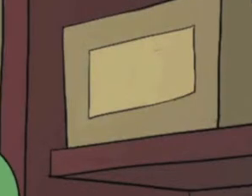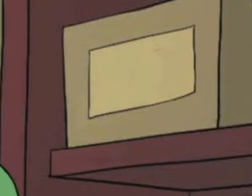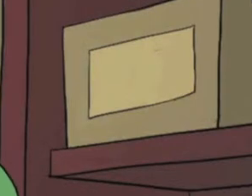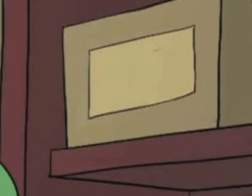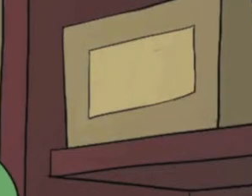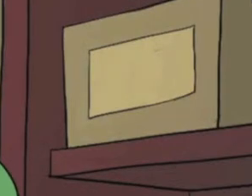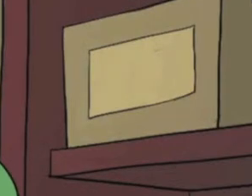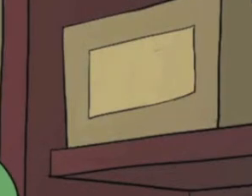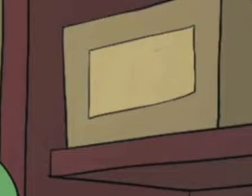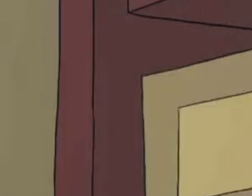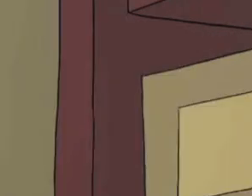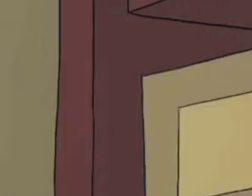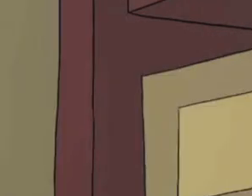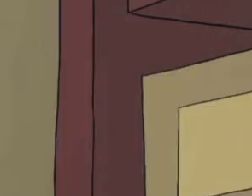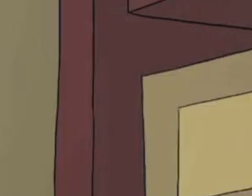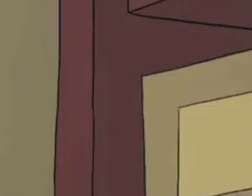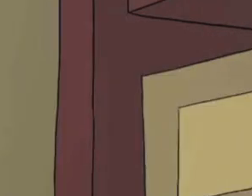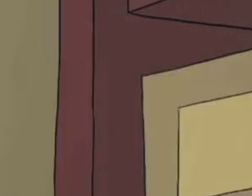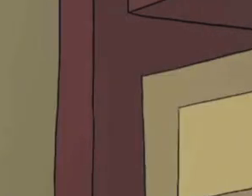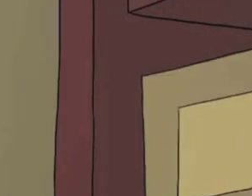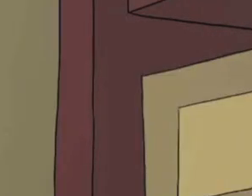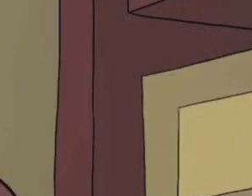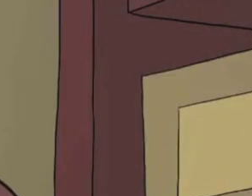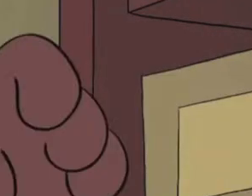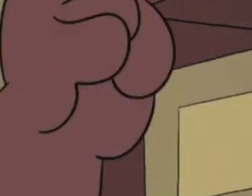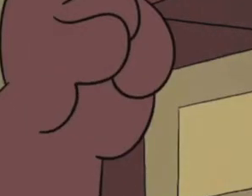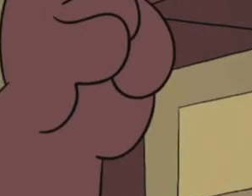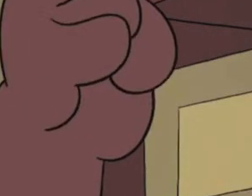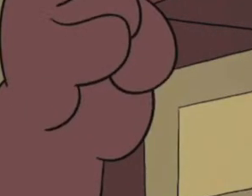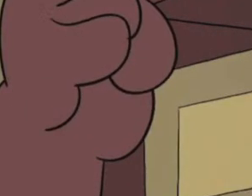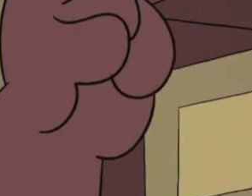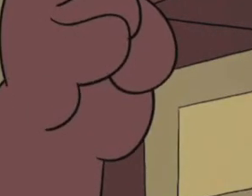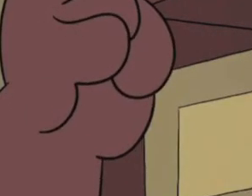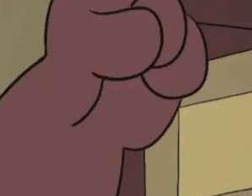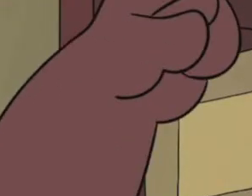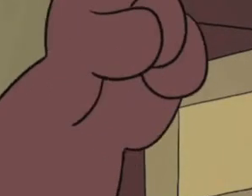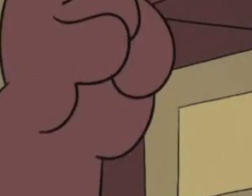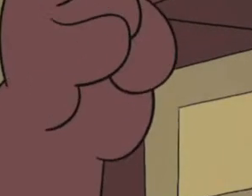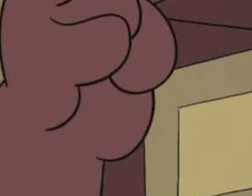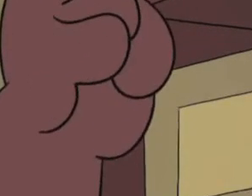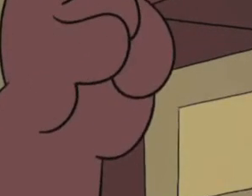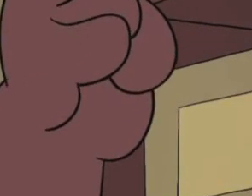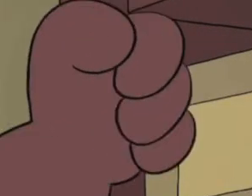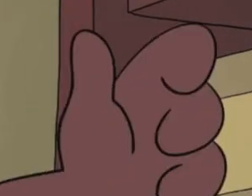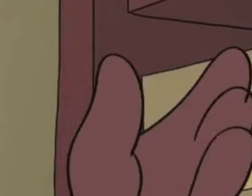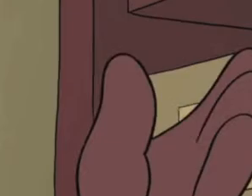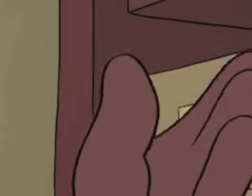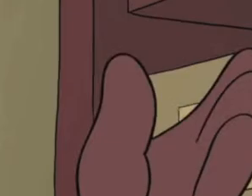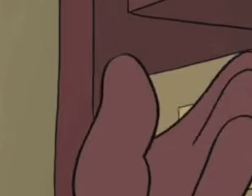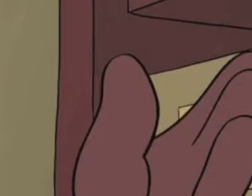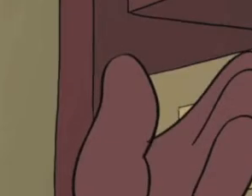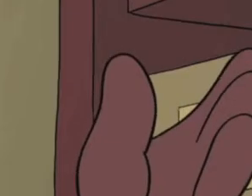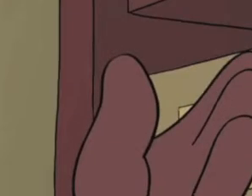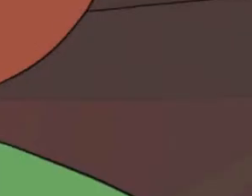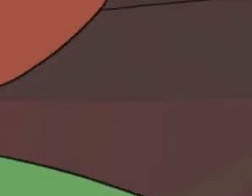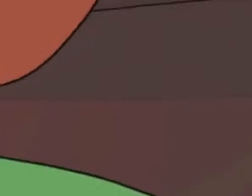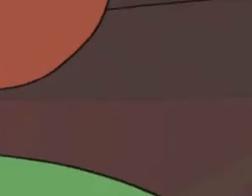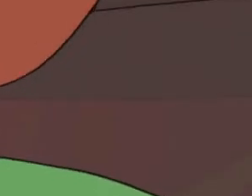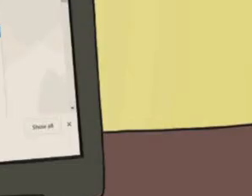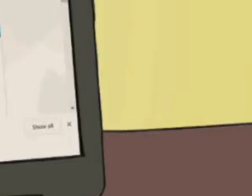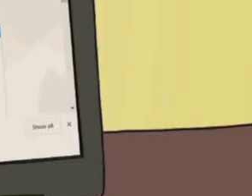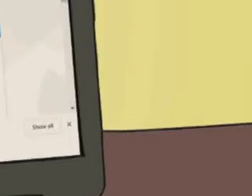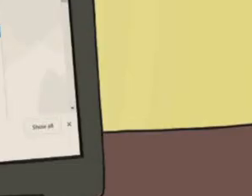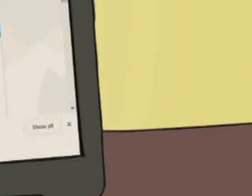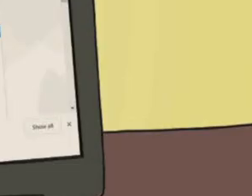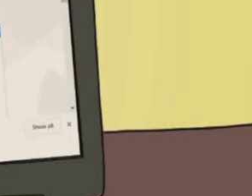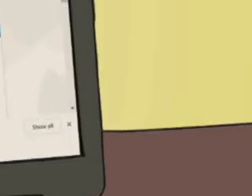Eh? Now how did it get there? Tabo! Do you know that with EFRIS, you can stay on track of all your business transactions and